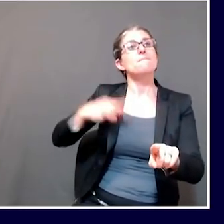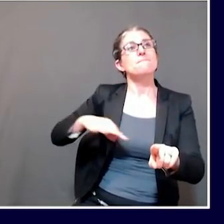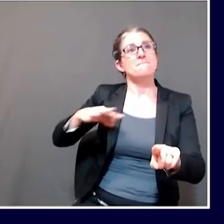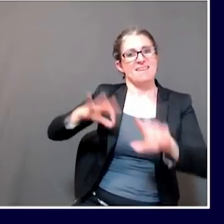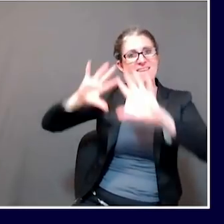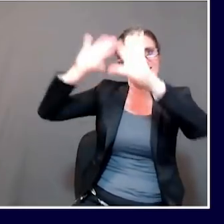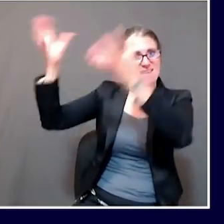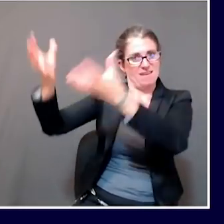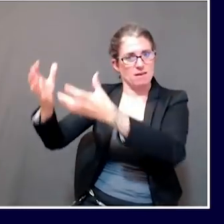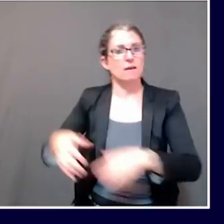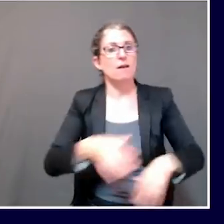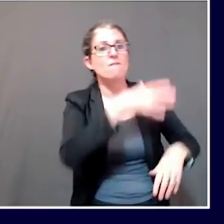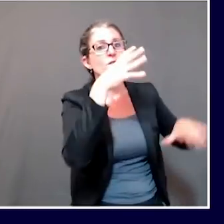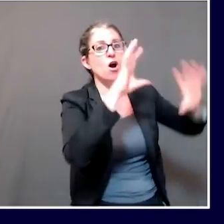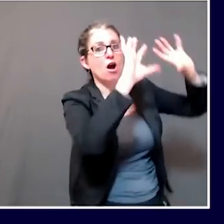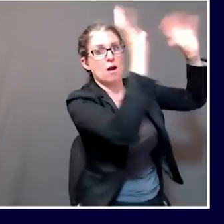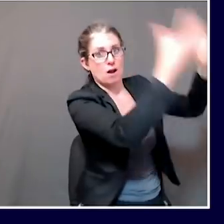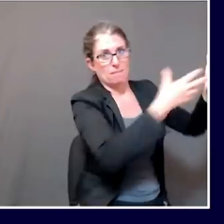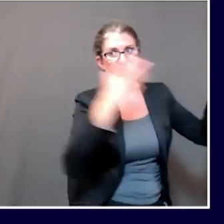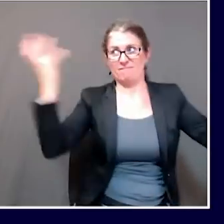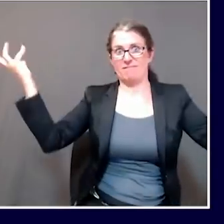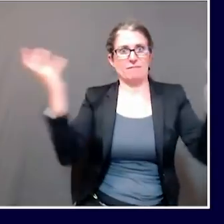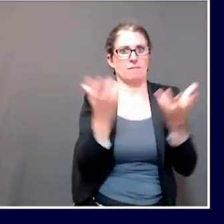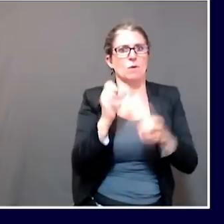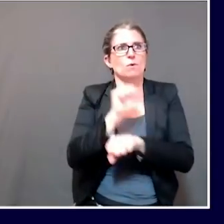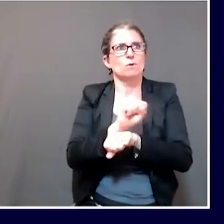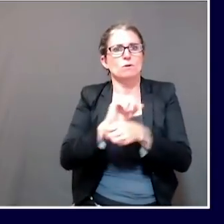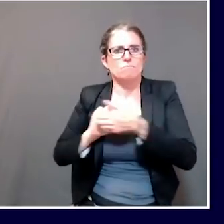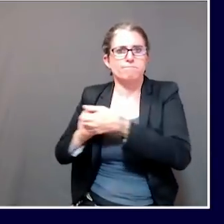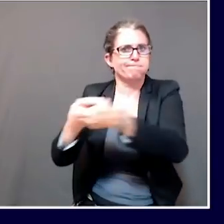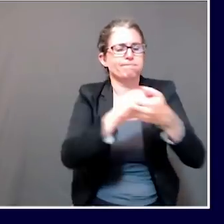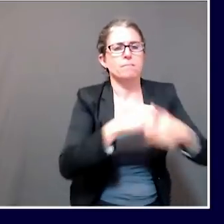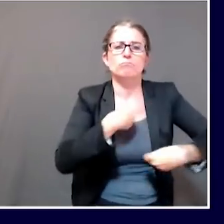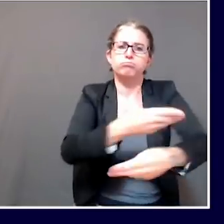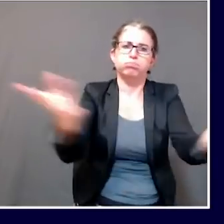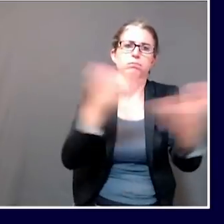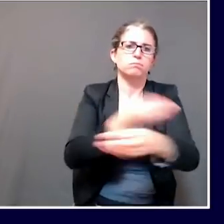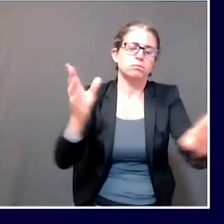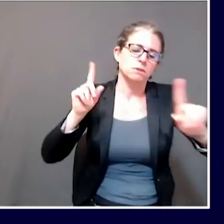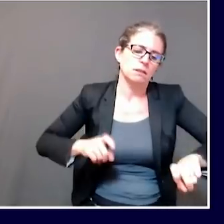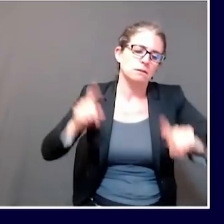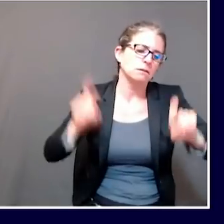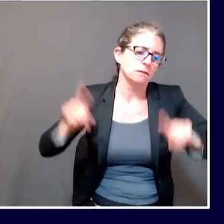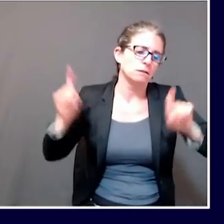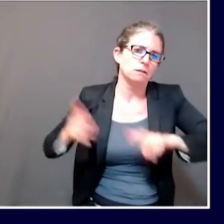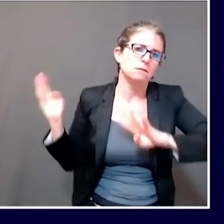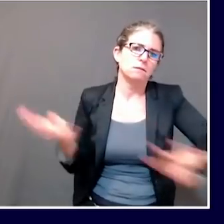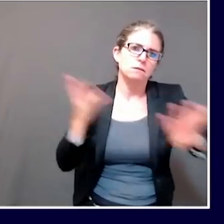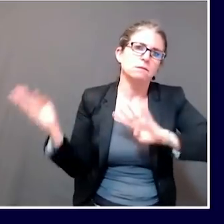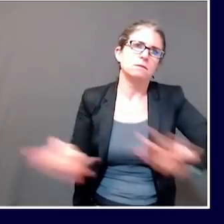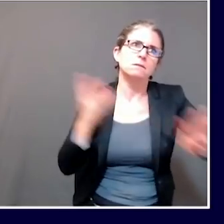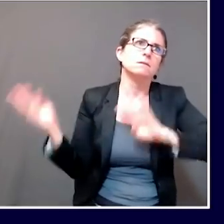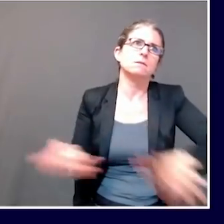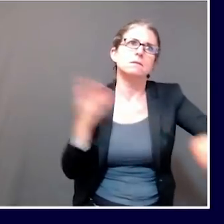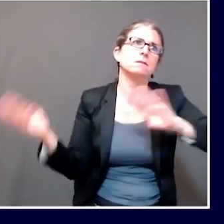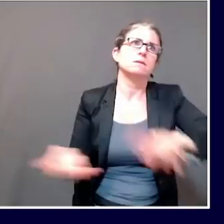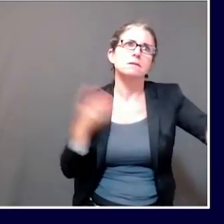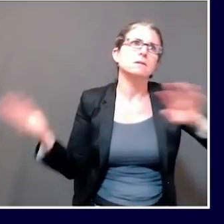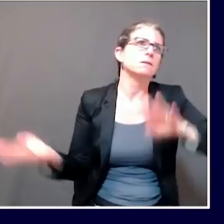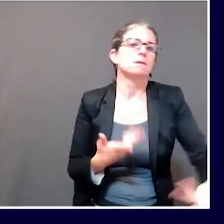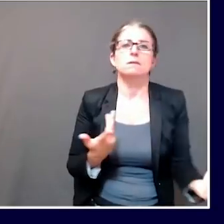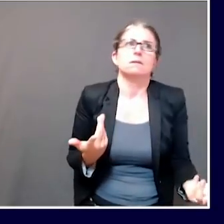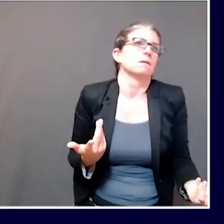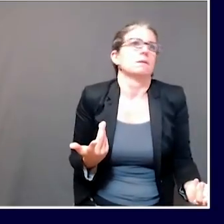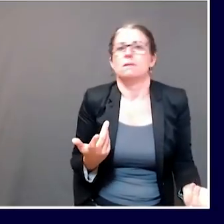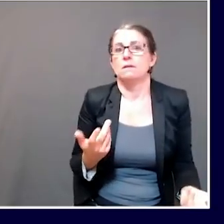offer testing to as many of the migrant agricultural workers as possible. I can't tell you with 100% certainty